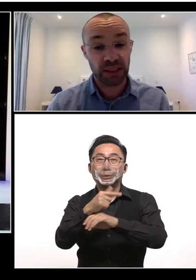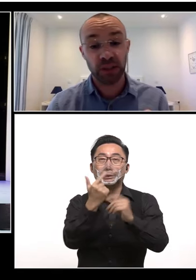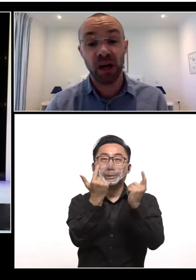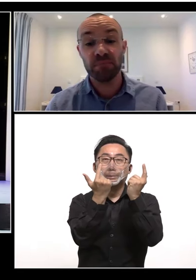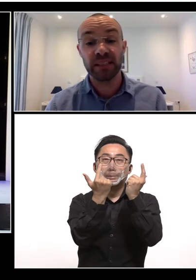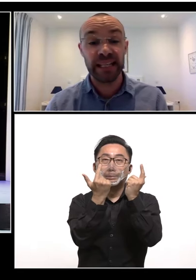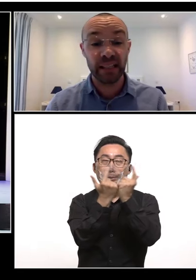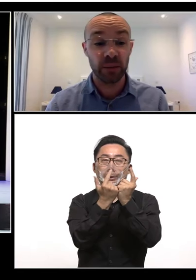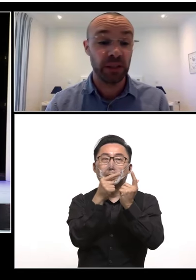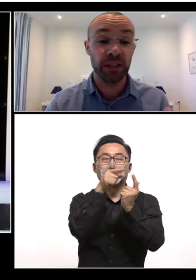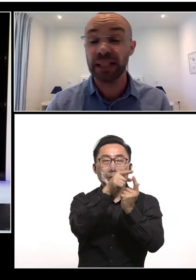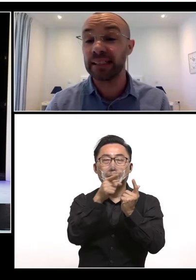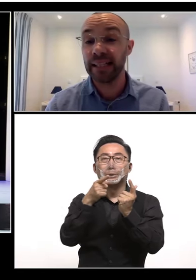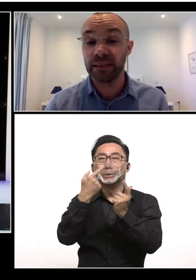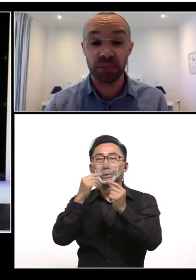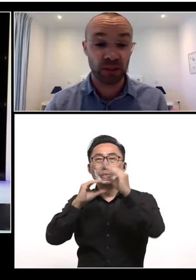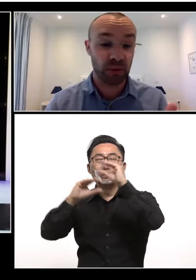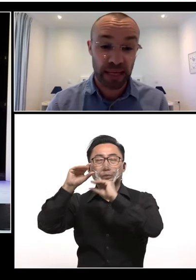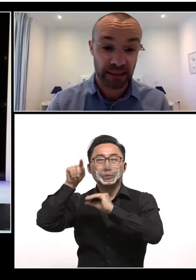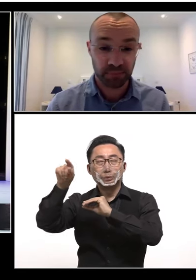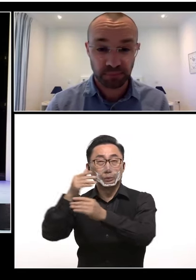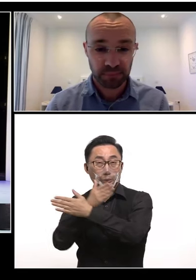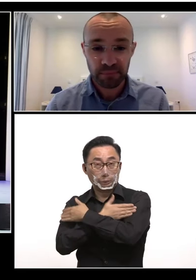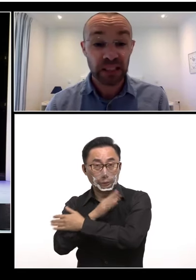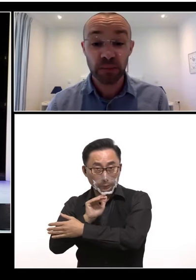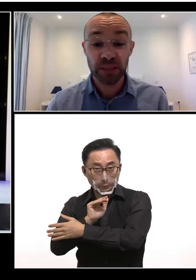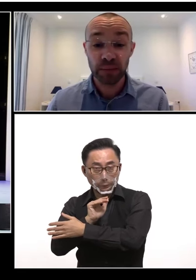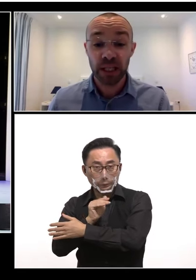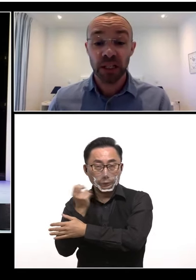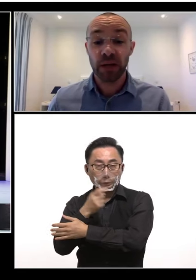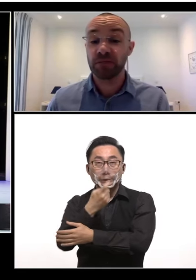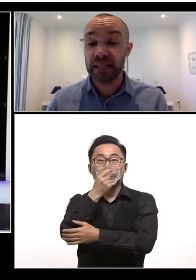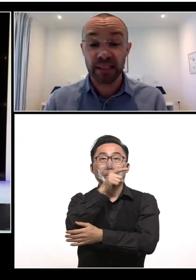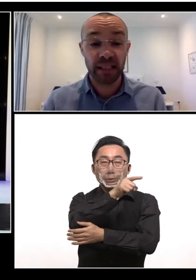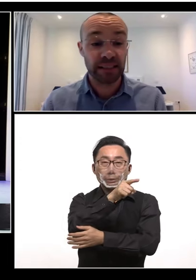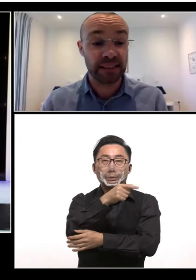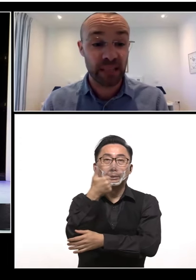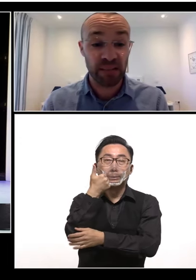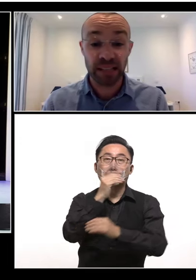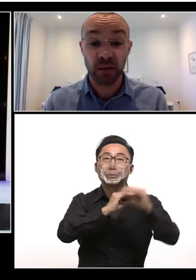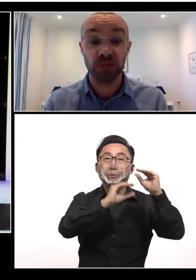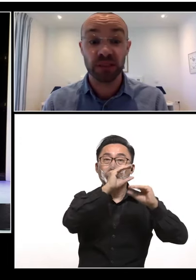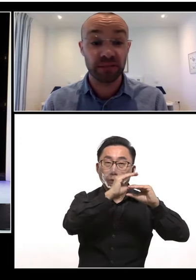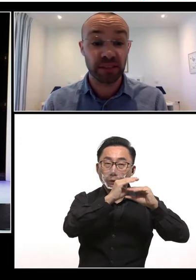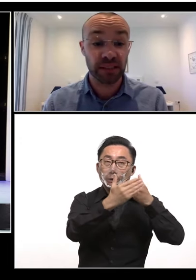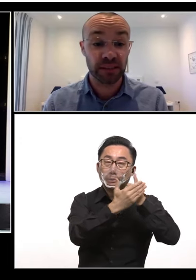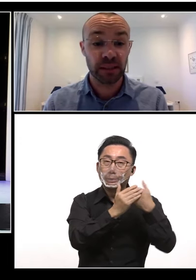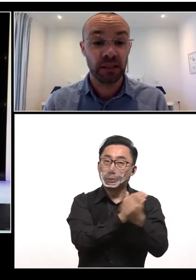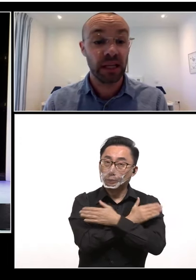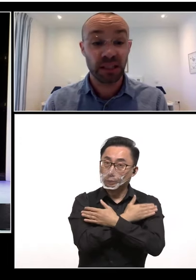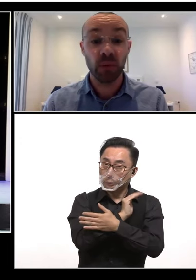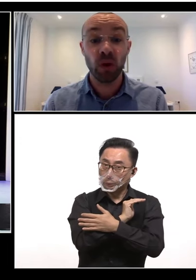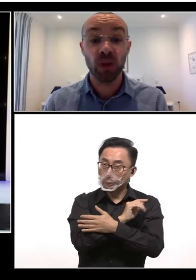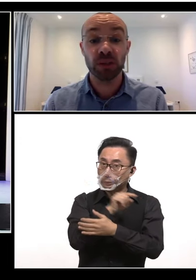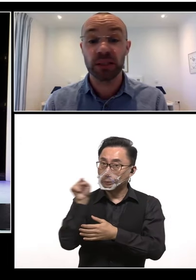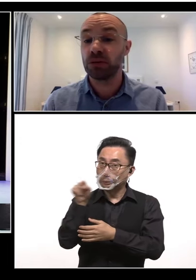just as you can't build an igloo in the United Kingdom because it would melt. Sometimes you have to recognize and celebrate cultural differences. And